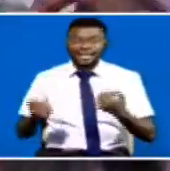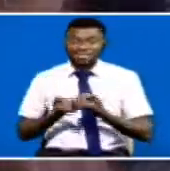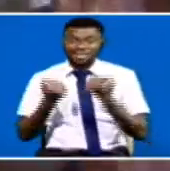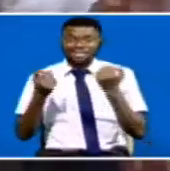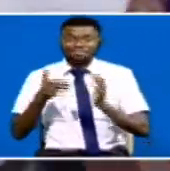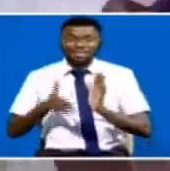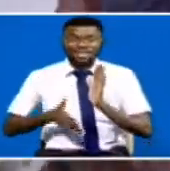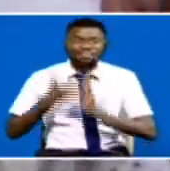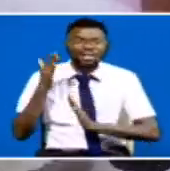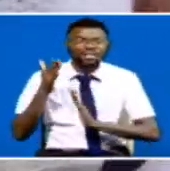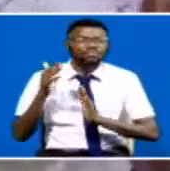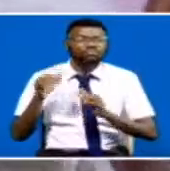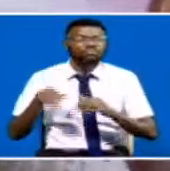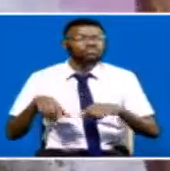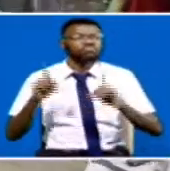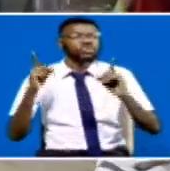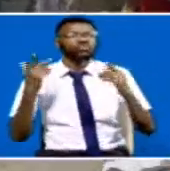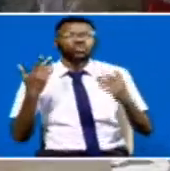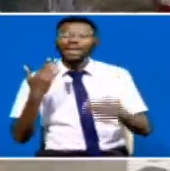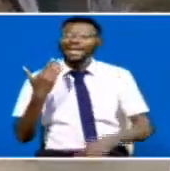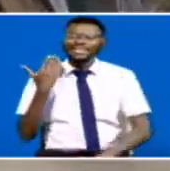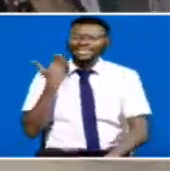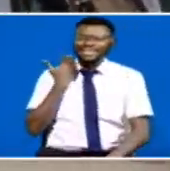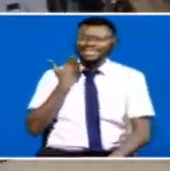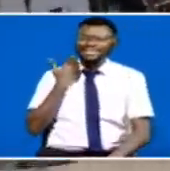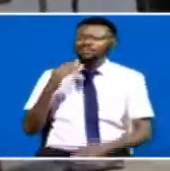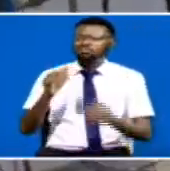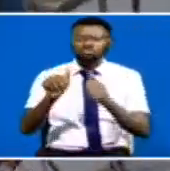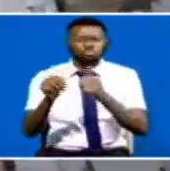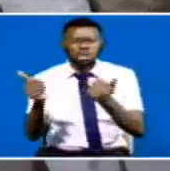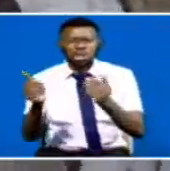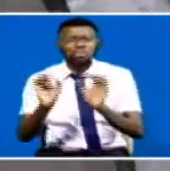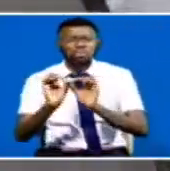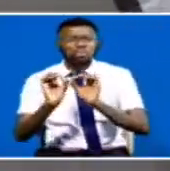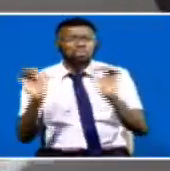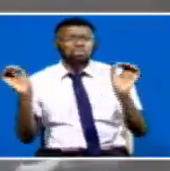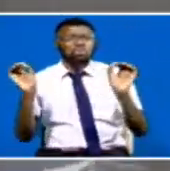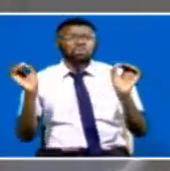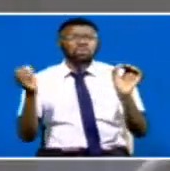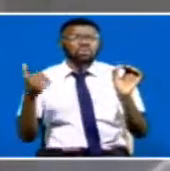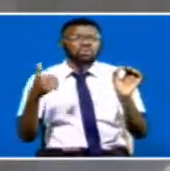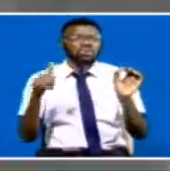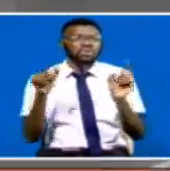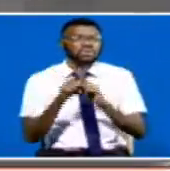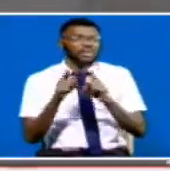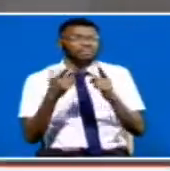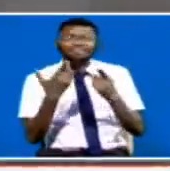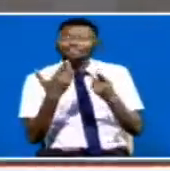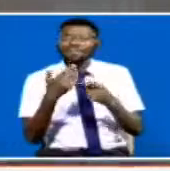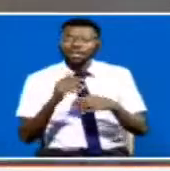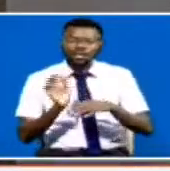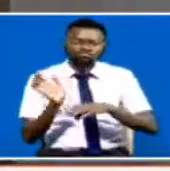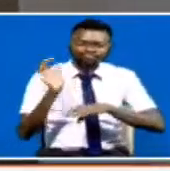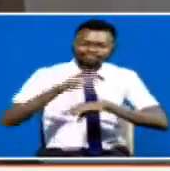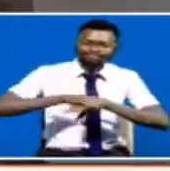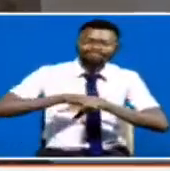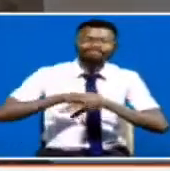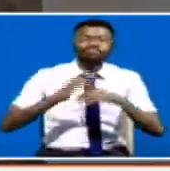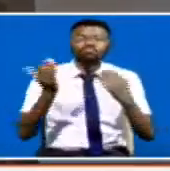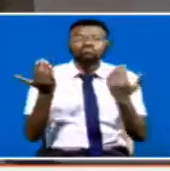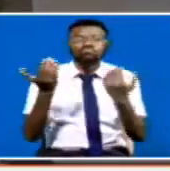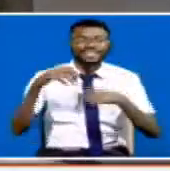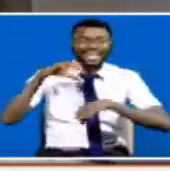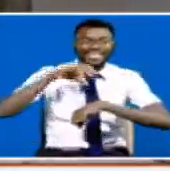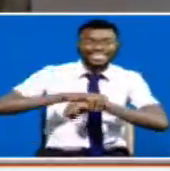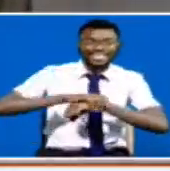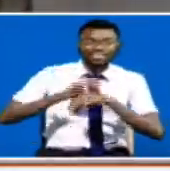She struggles to maintain proper menstrual hygiene amid a dire lack of water and an availability of sanitary pads, as